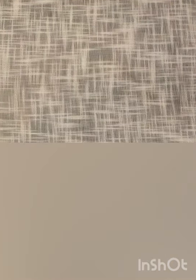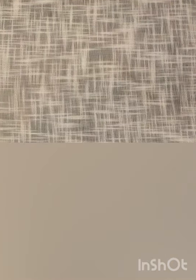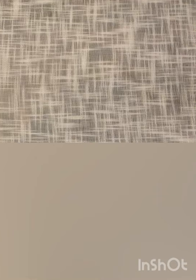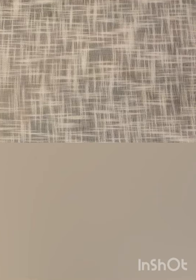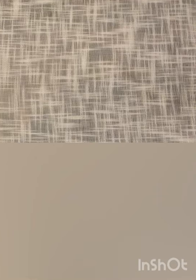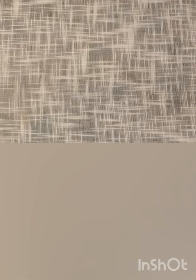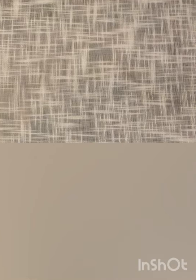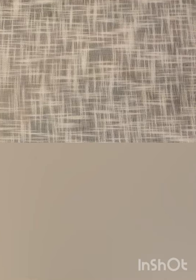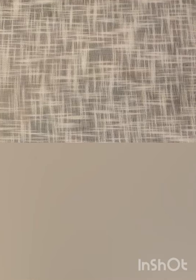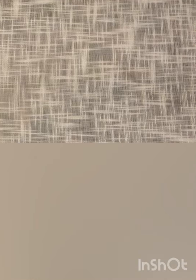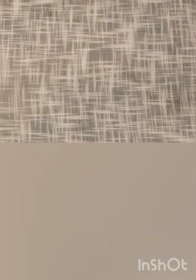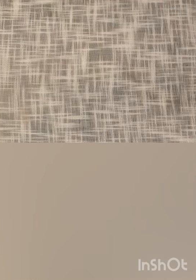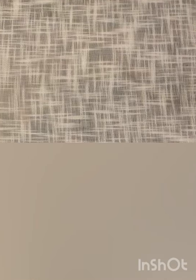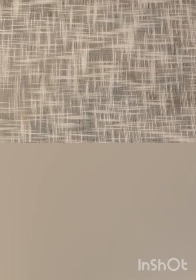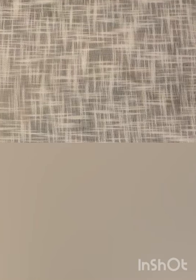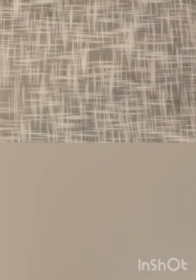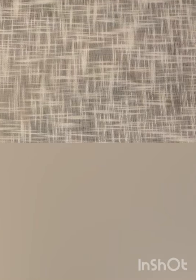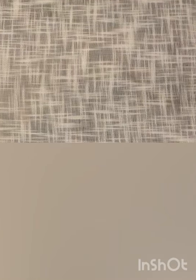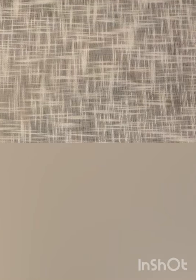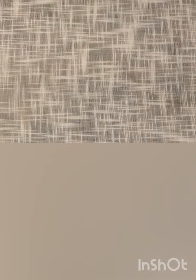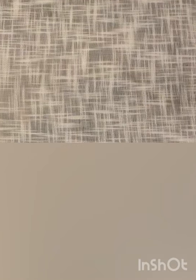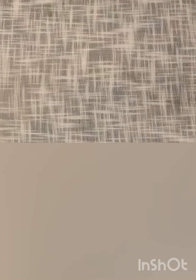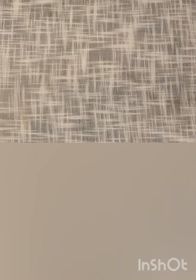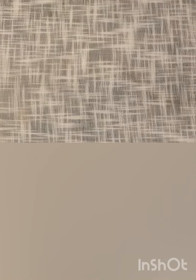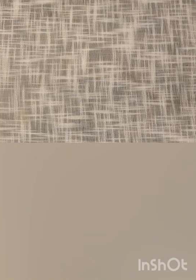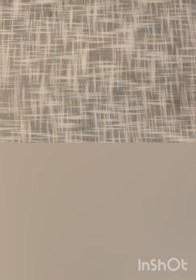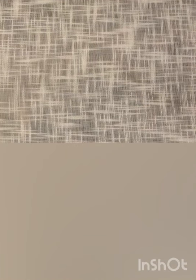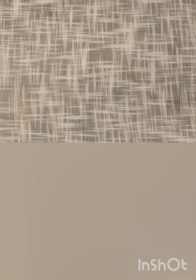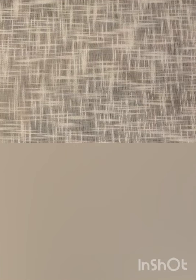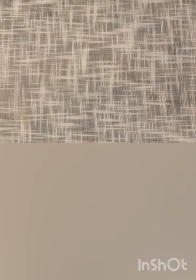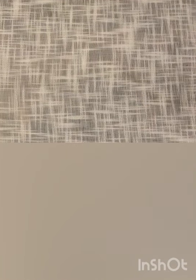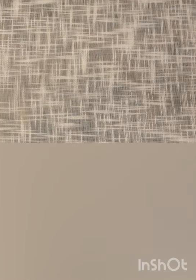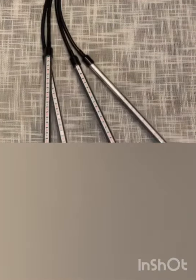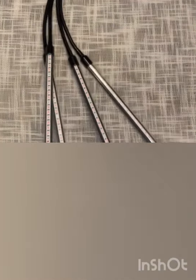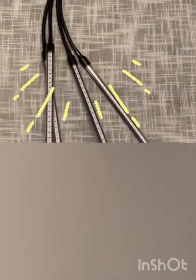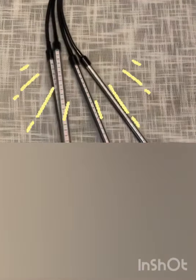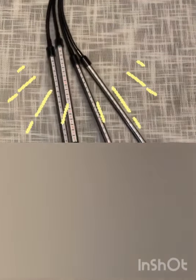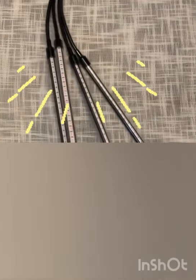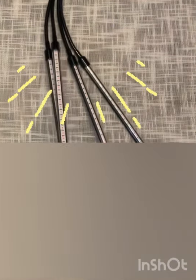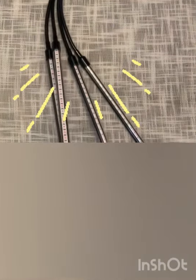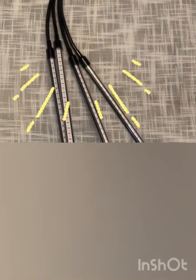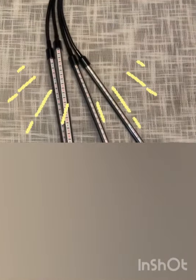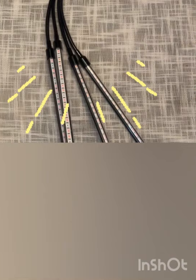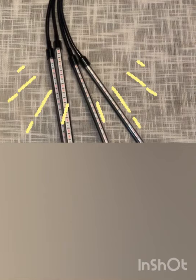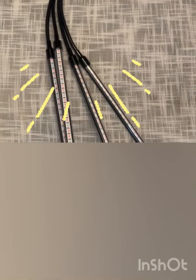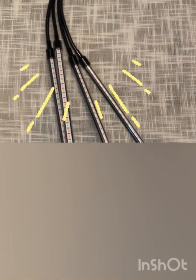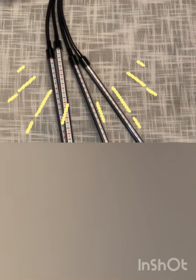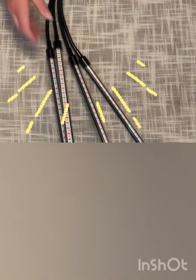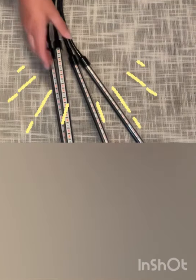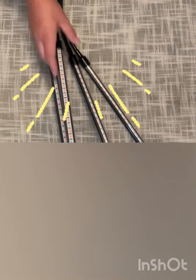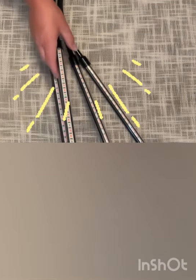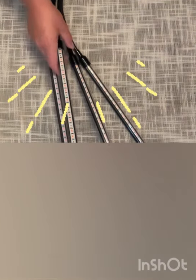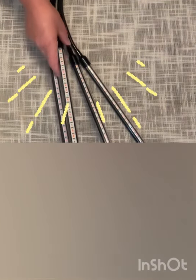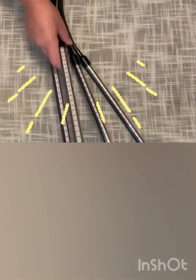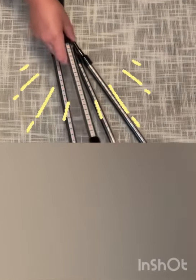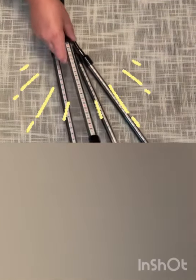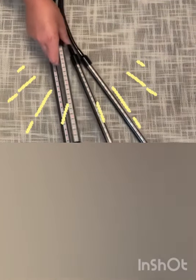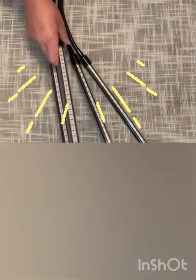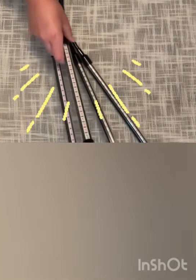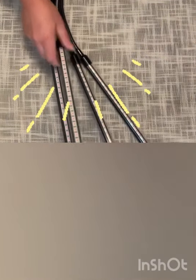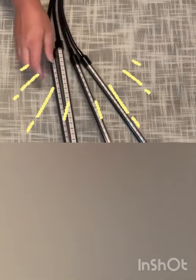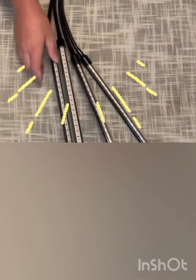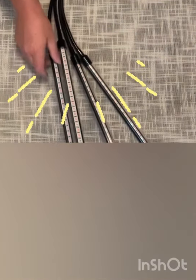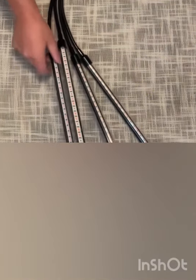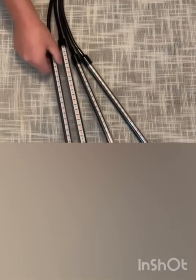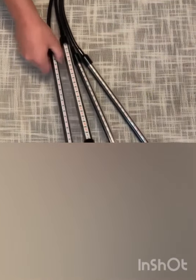You will need a grow light that has as much coverage as possible. Try to get a light with multiple arms that can be